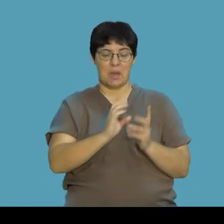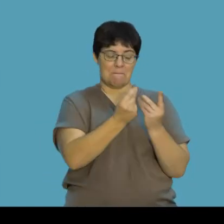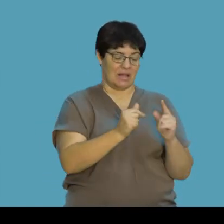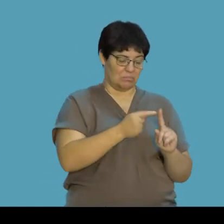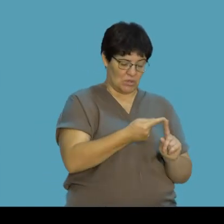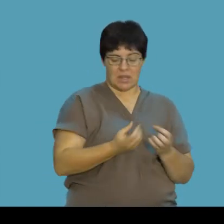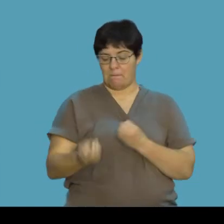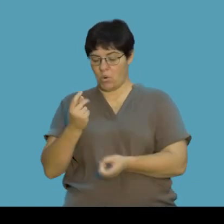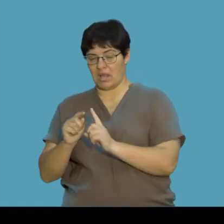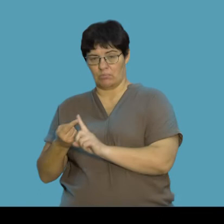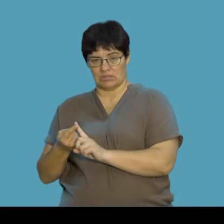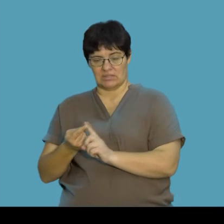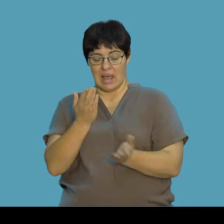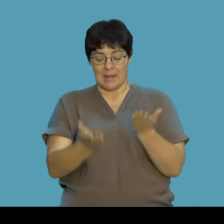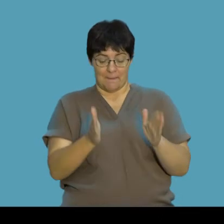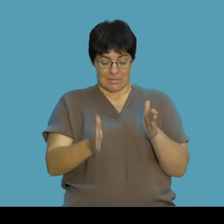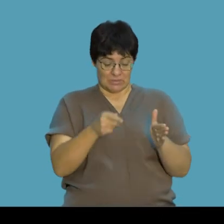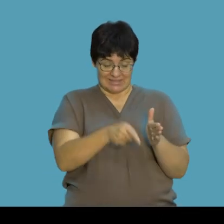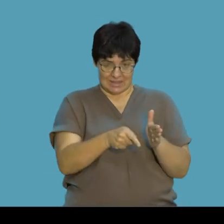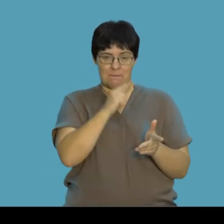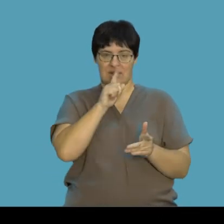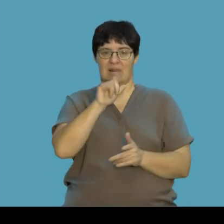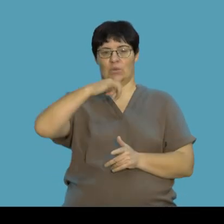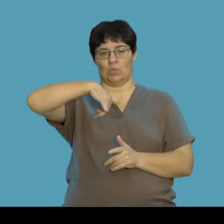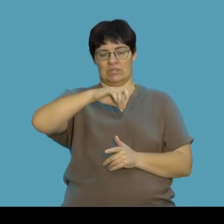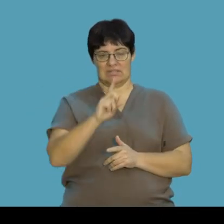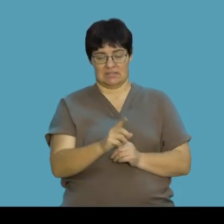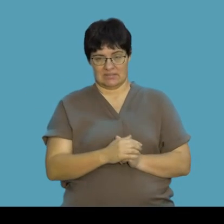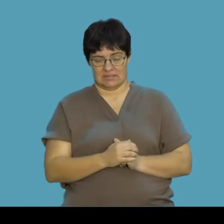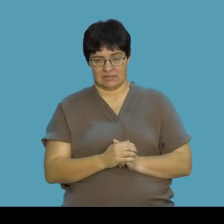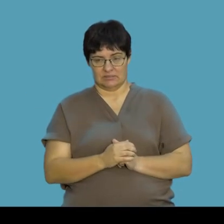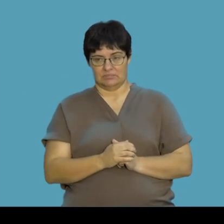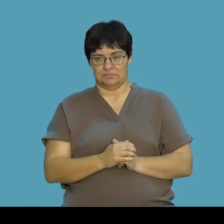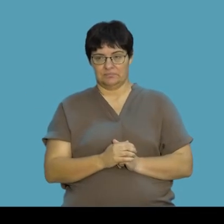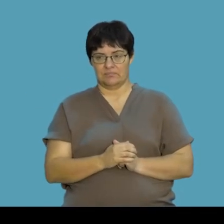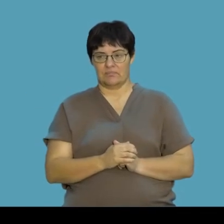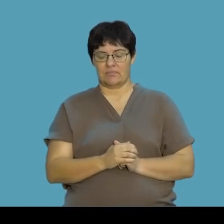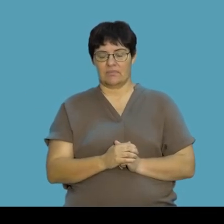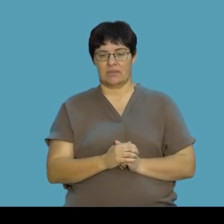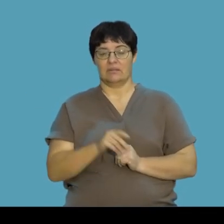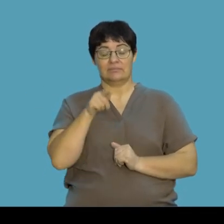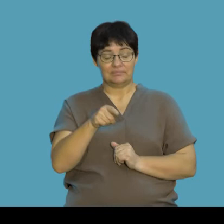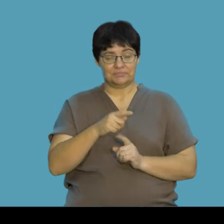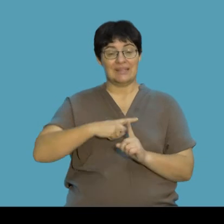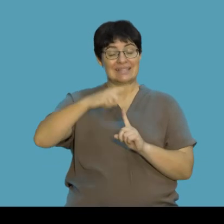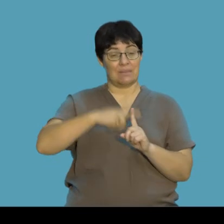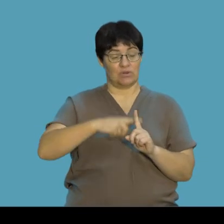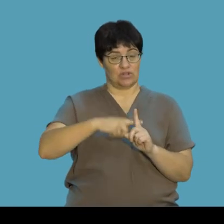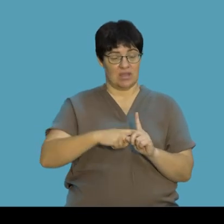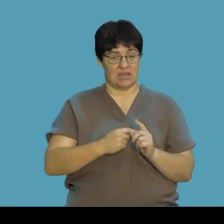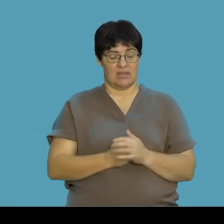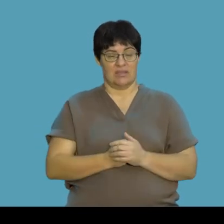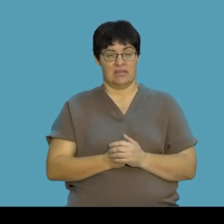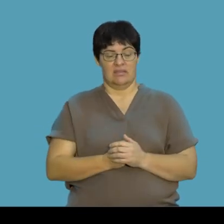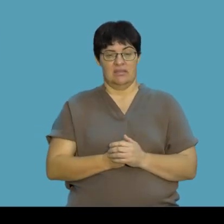and the boiling point, that substance will be a liquid, right? The substance will be a liquid. And then if the temperature is